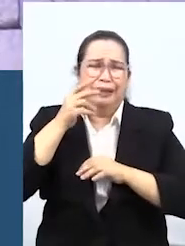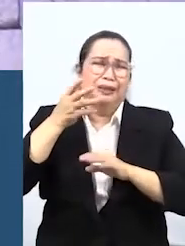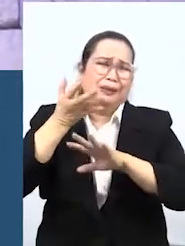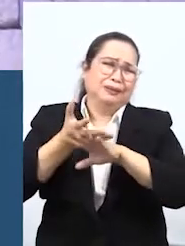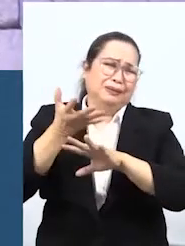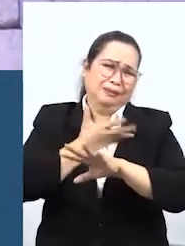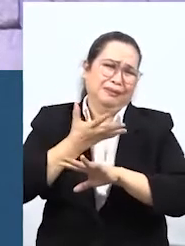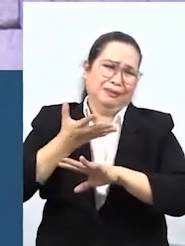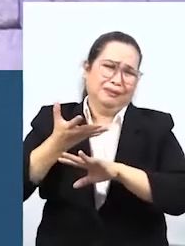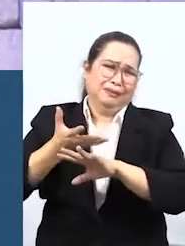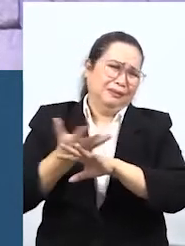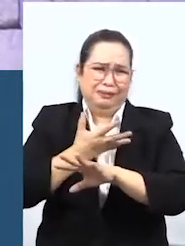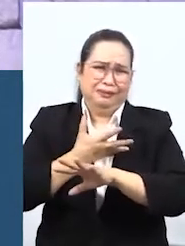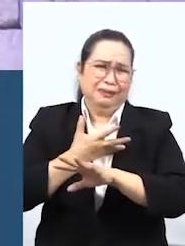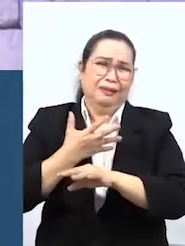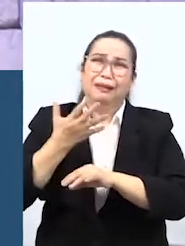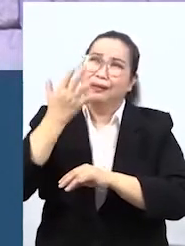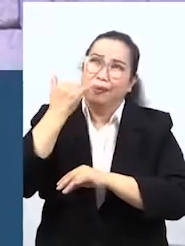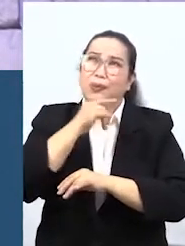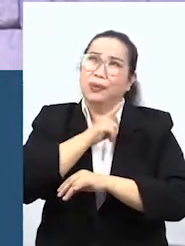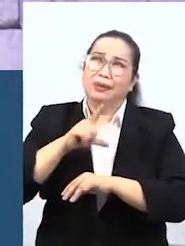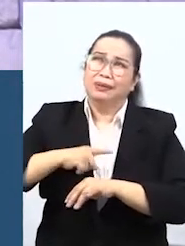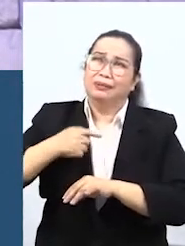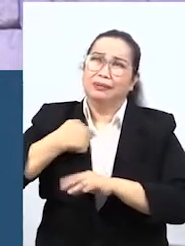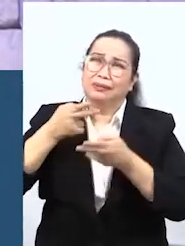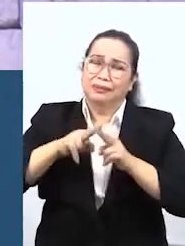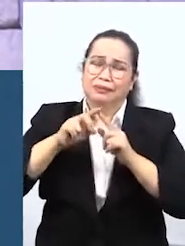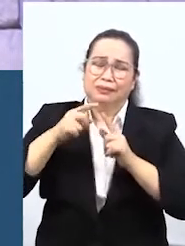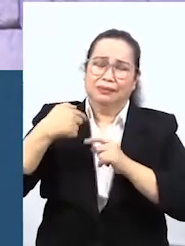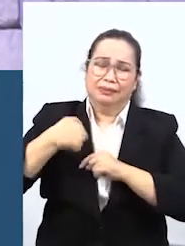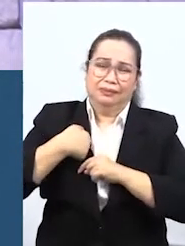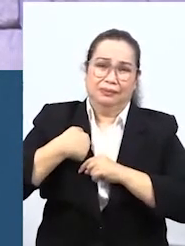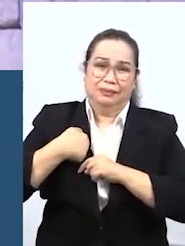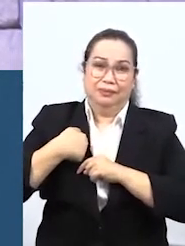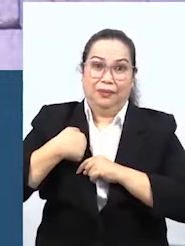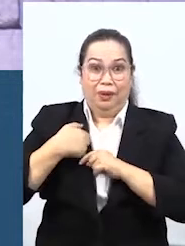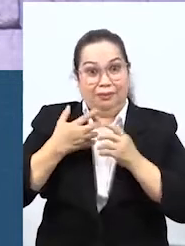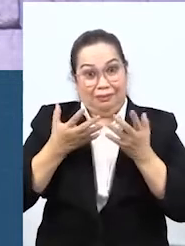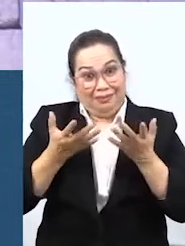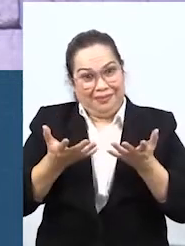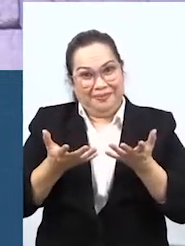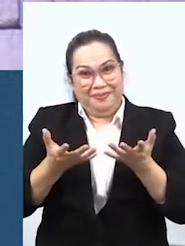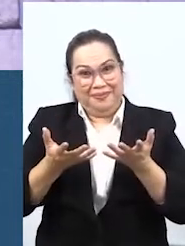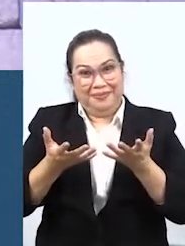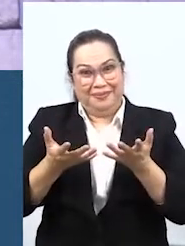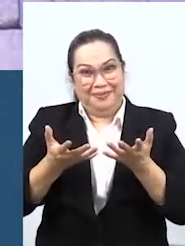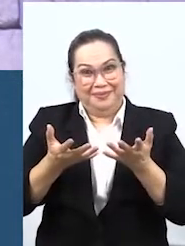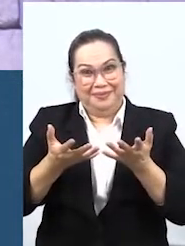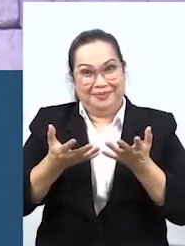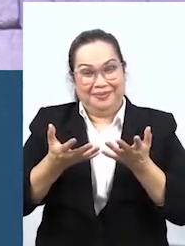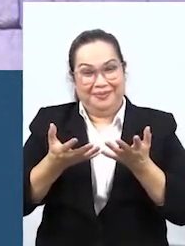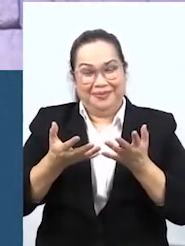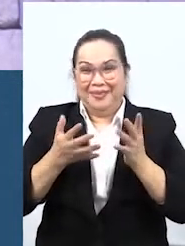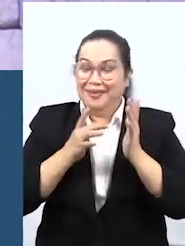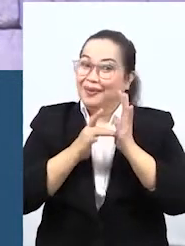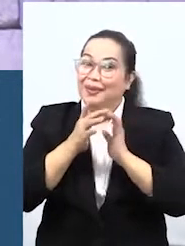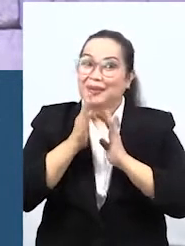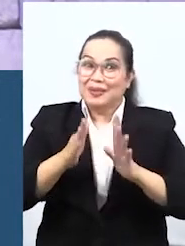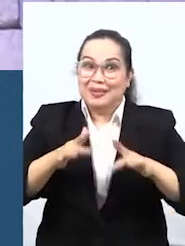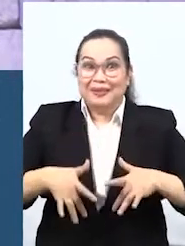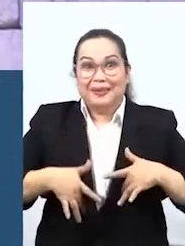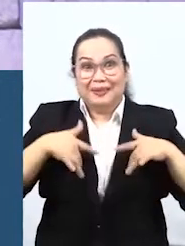naman bakit Lord nangyayari ito sa akin well the Christian life